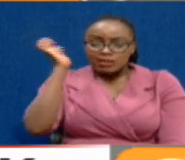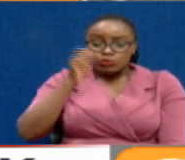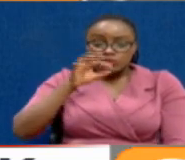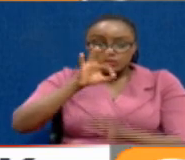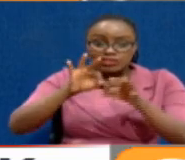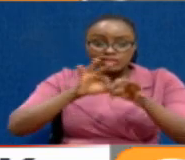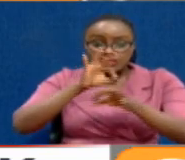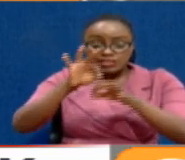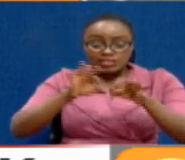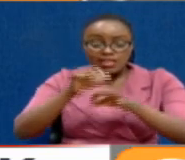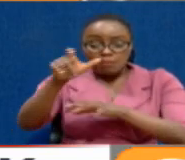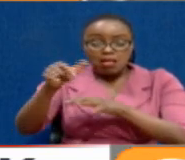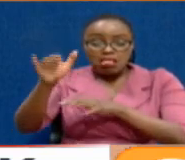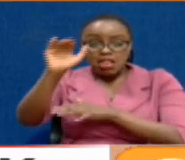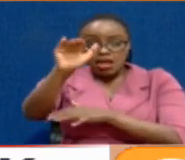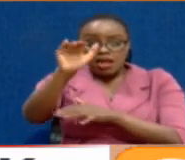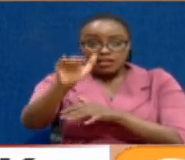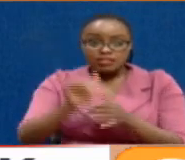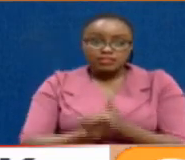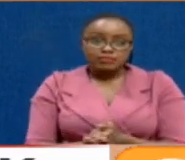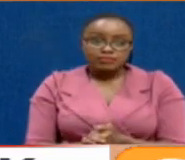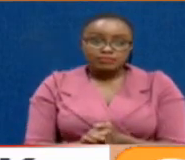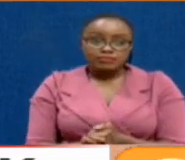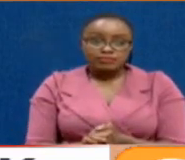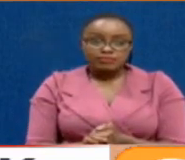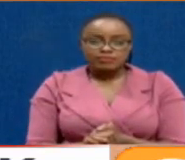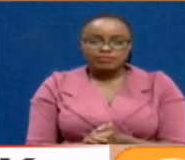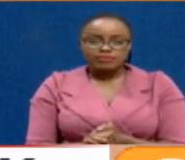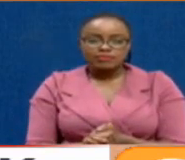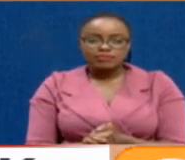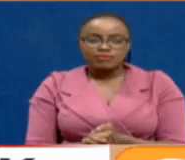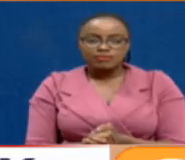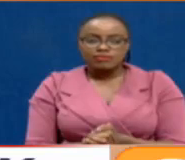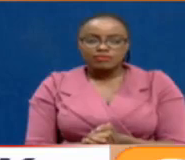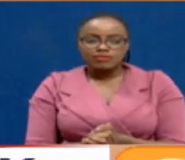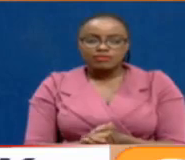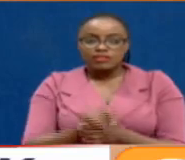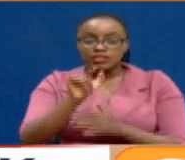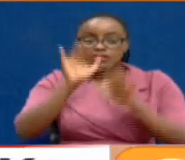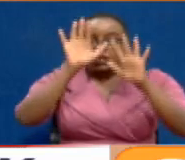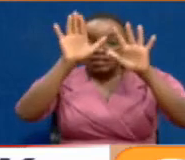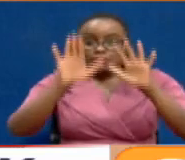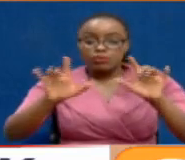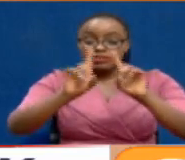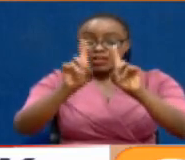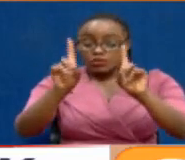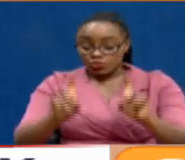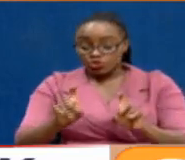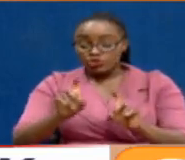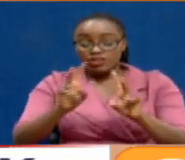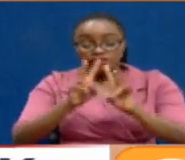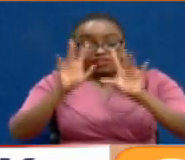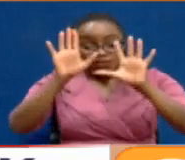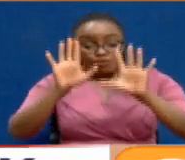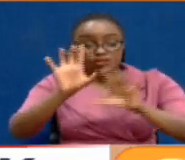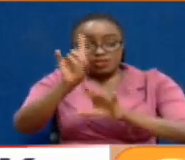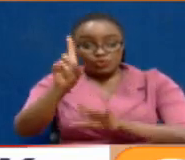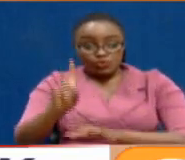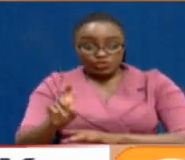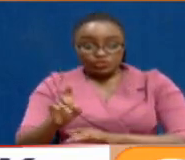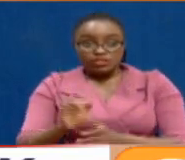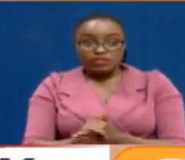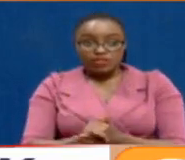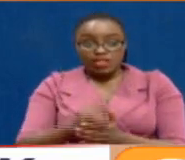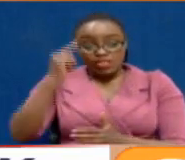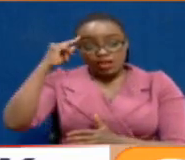Velma from Migori. Yeah, I think it's and this is an important question. I think